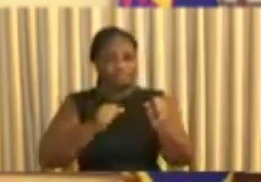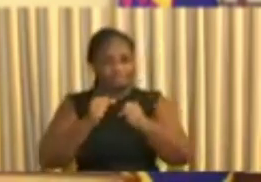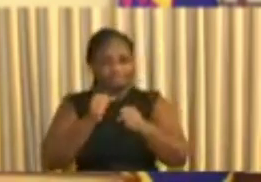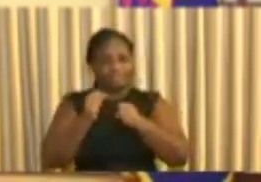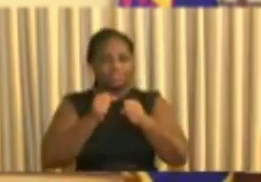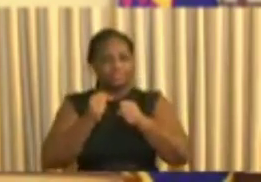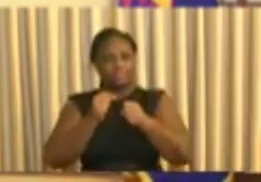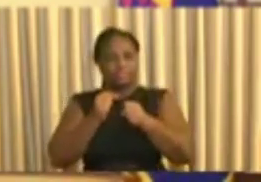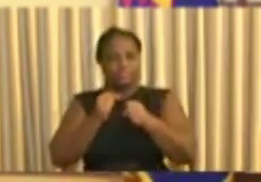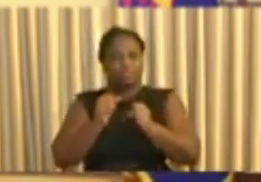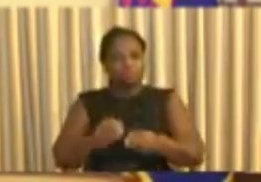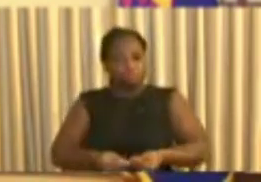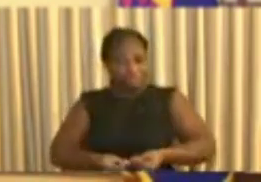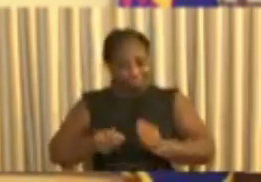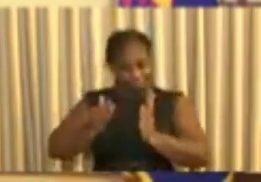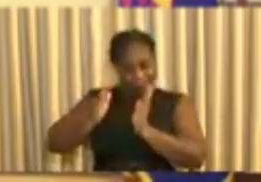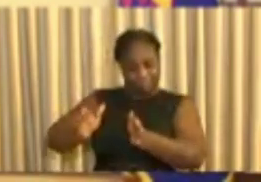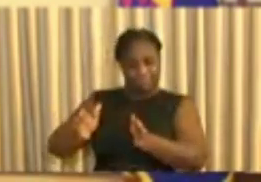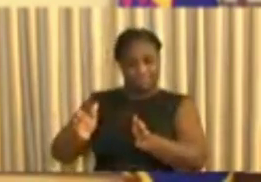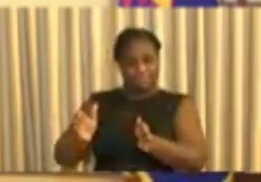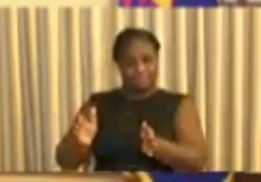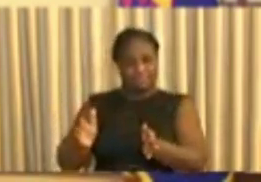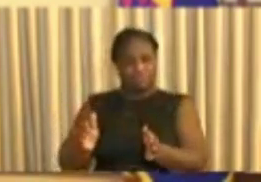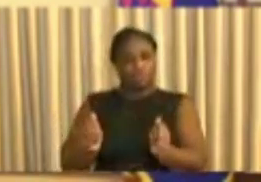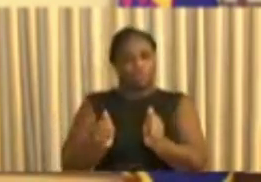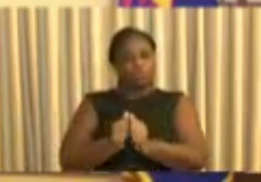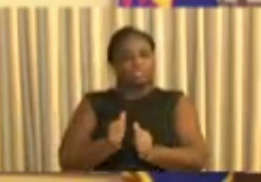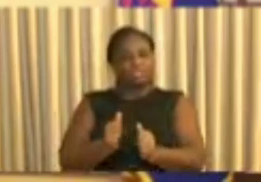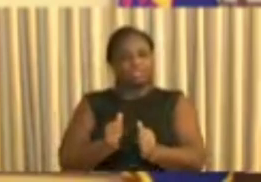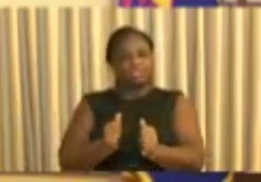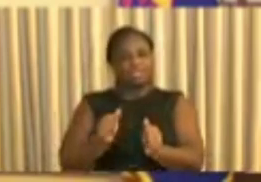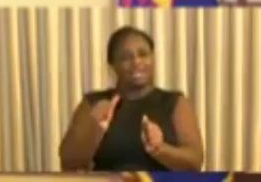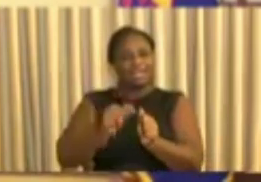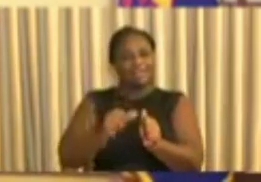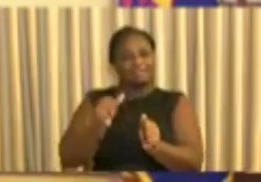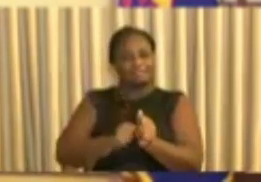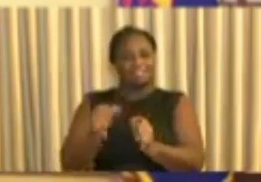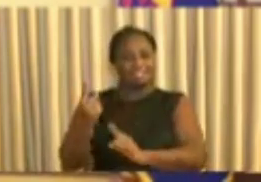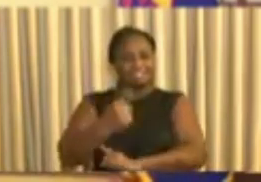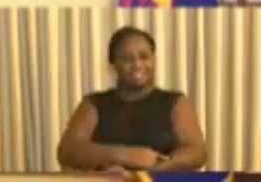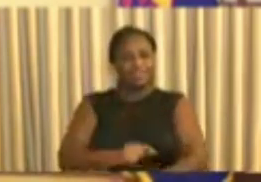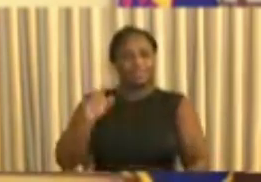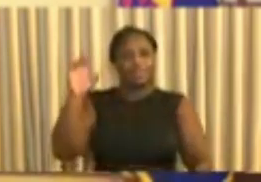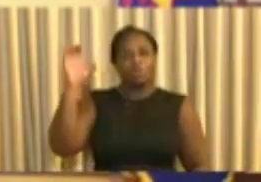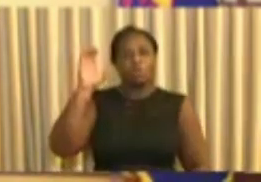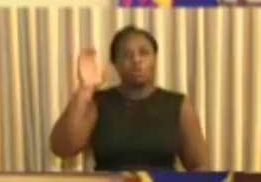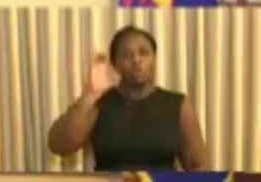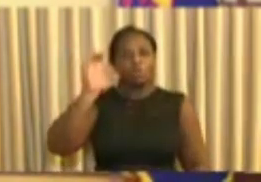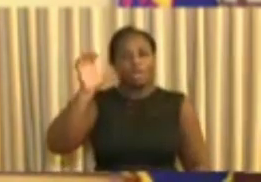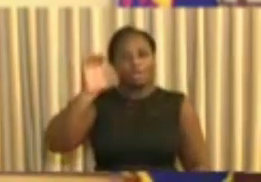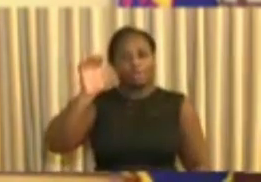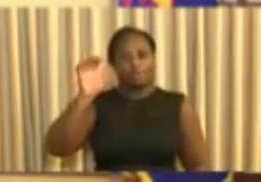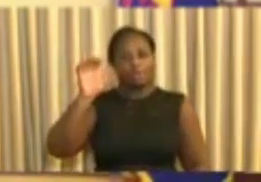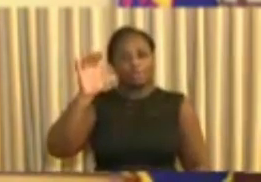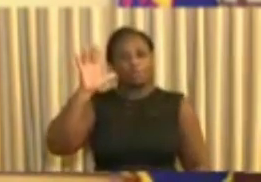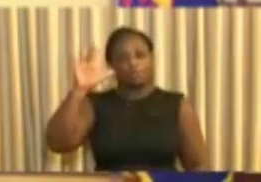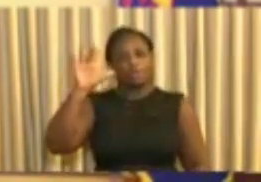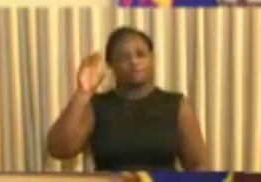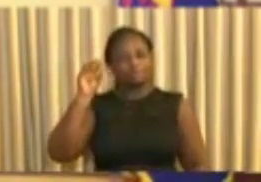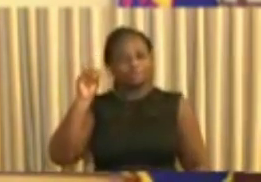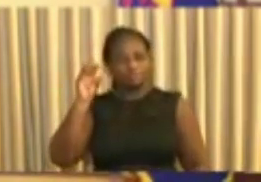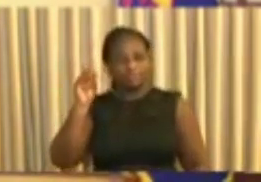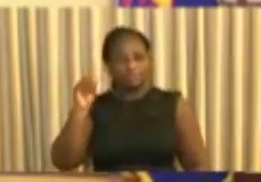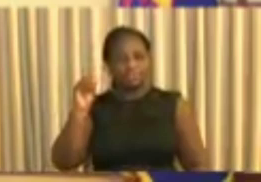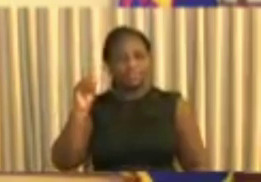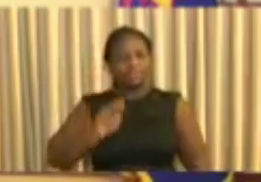fight, has been put in place, with a daily allowance of 150 CDs being paid to contact